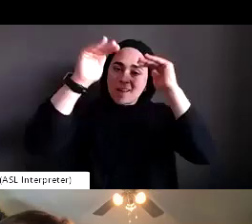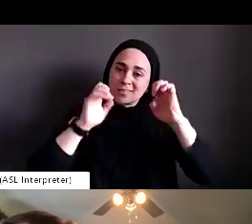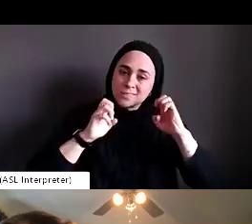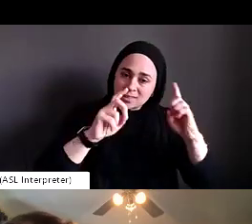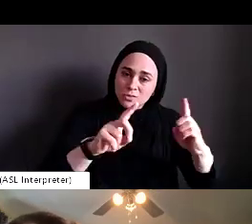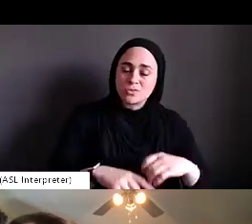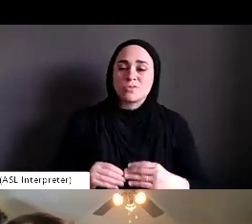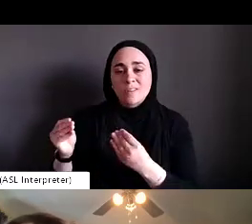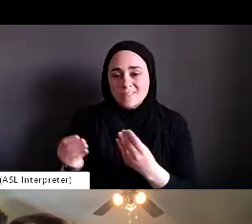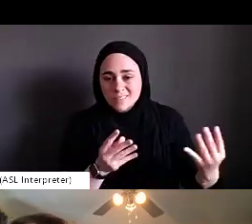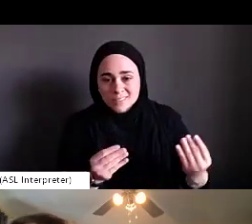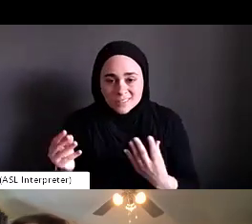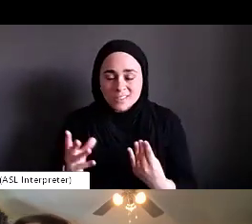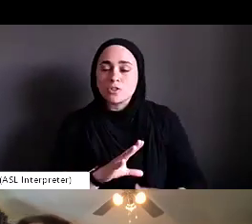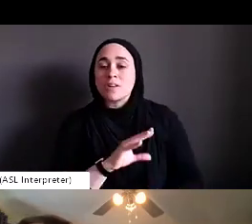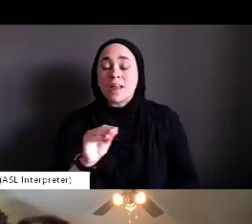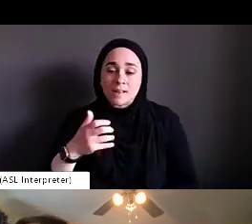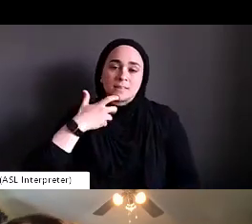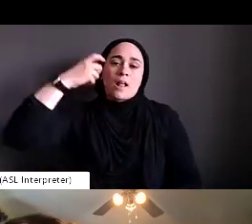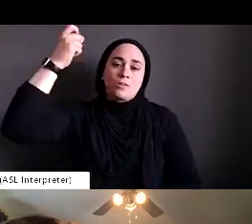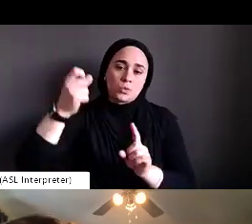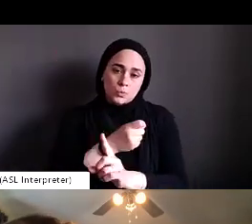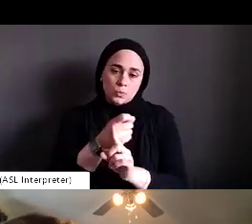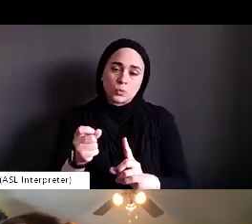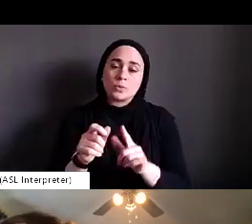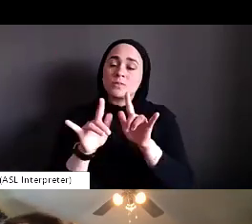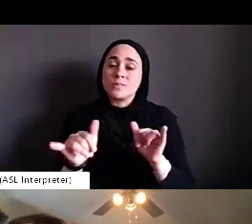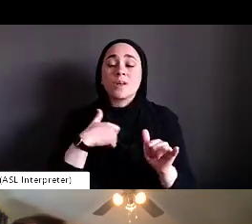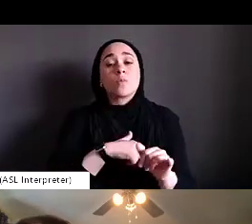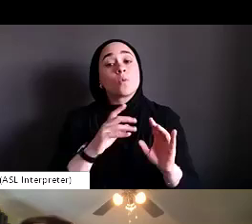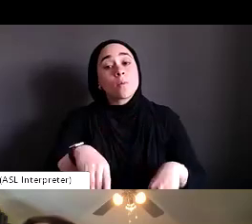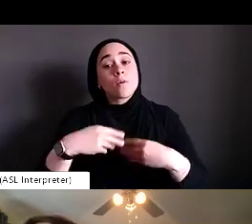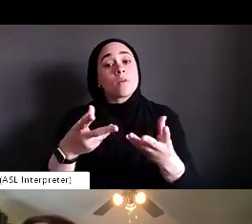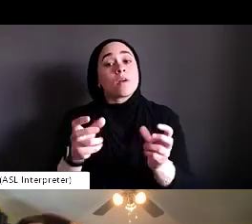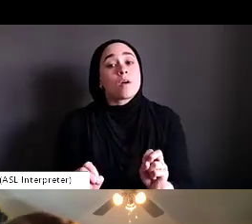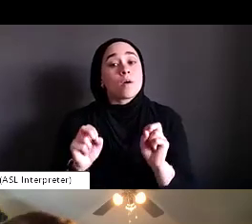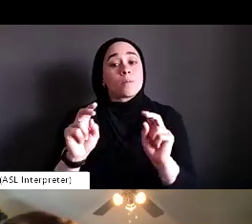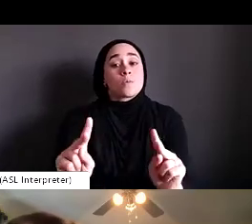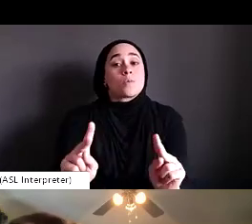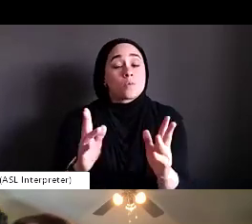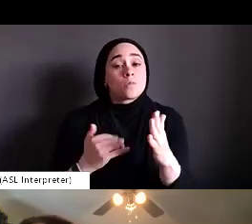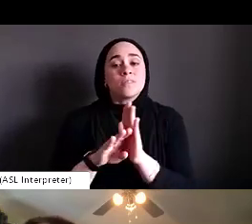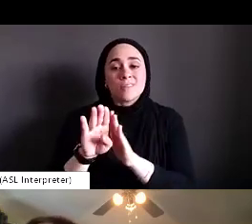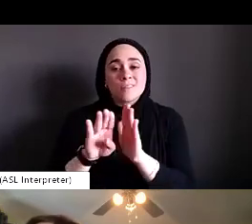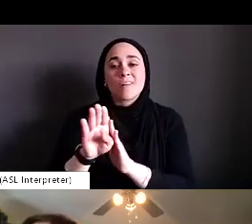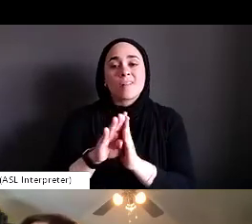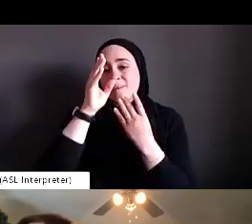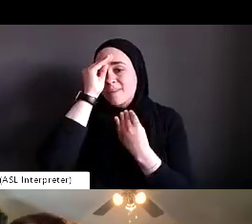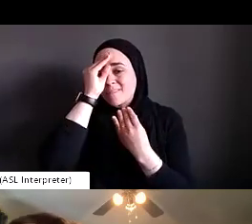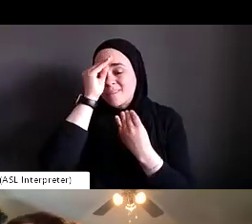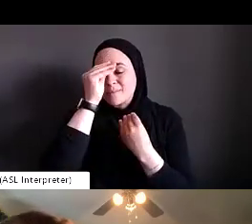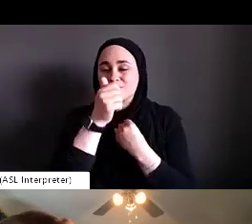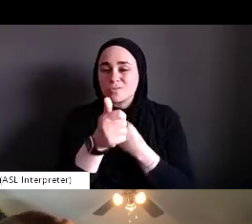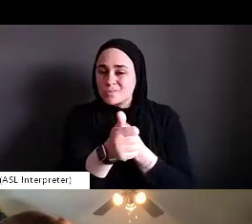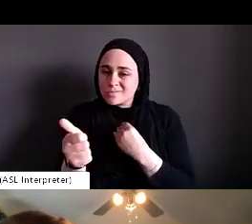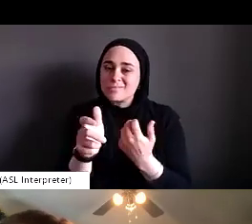facilitation, and on elder abuse. But we also provide them with the opportunity to develop the materials in a way that works